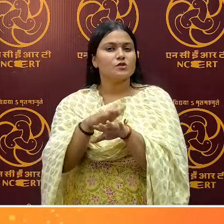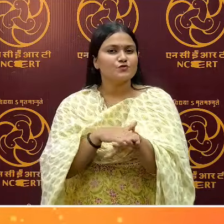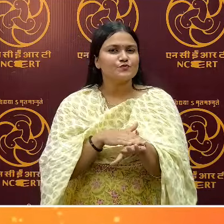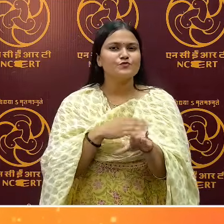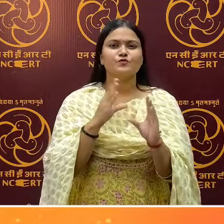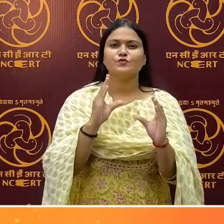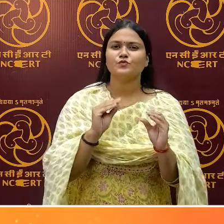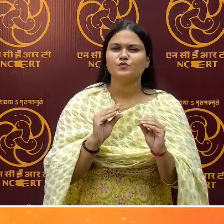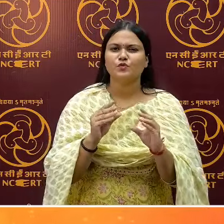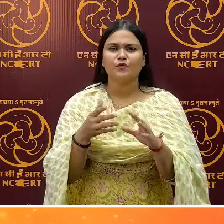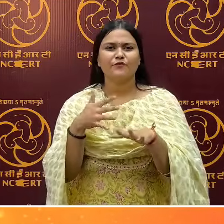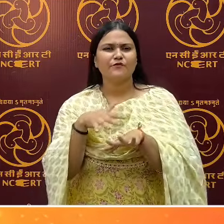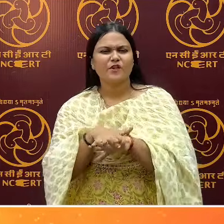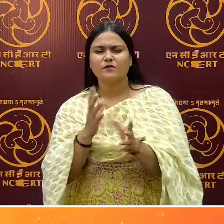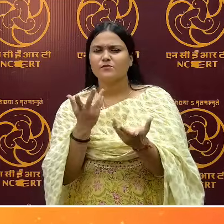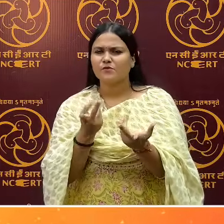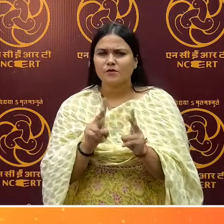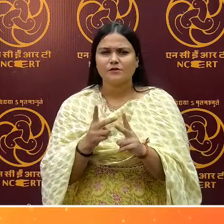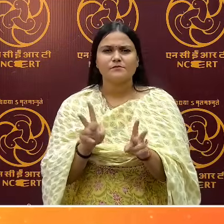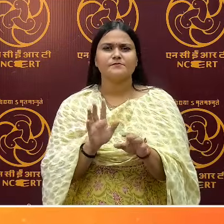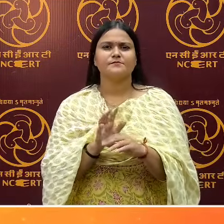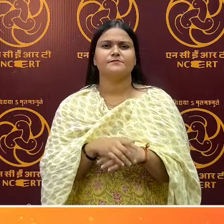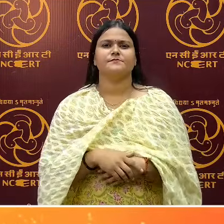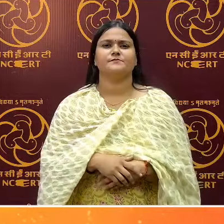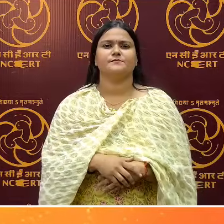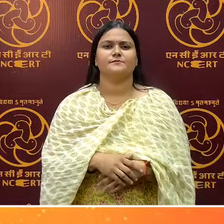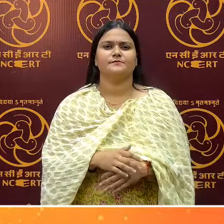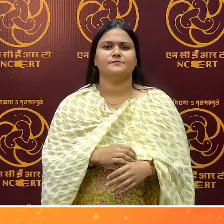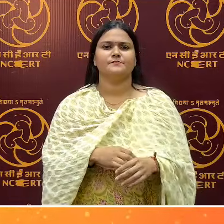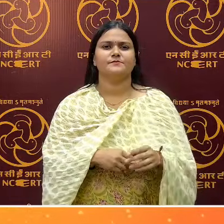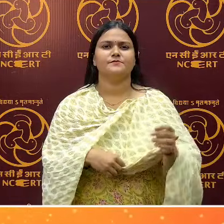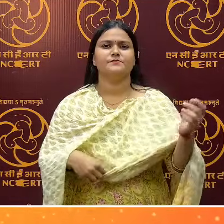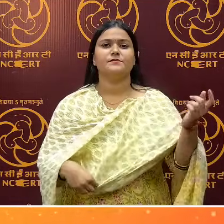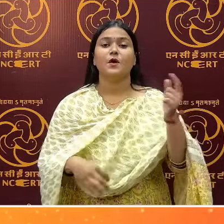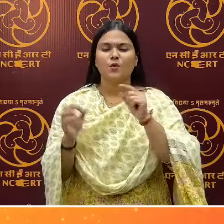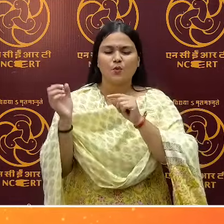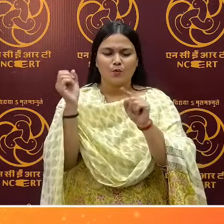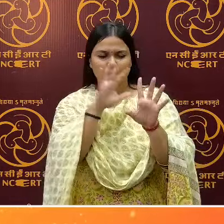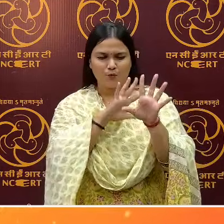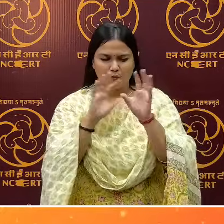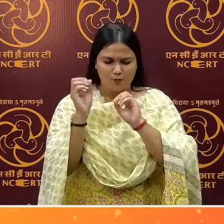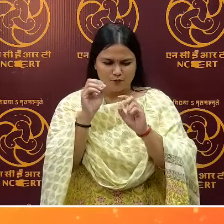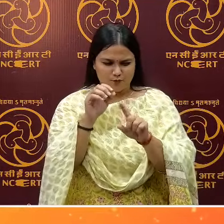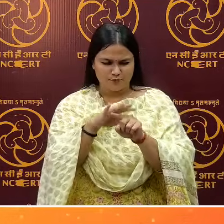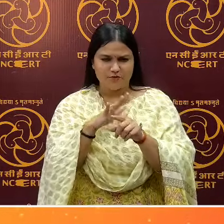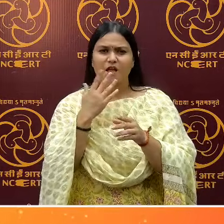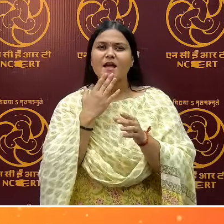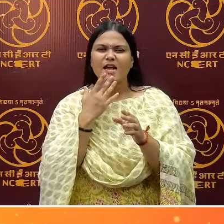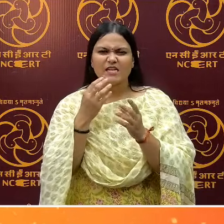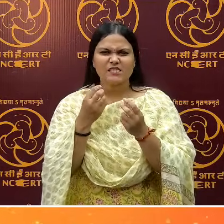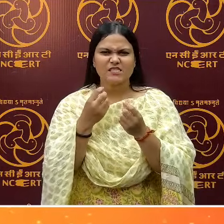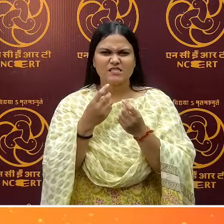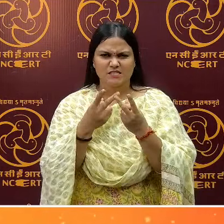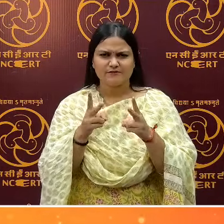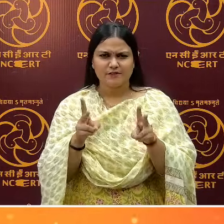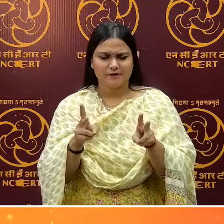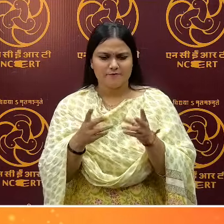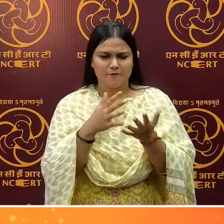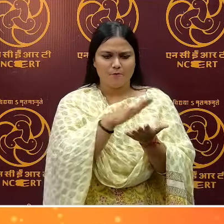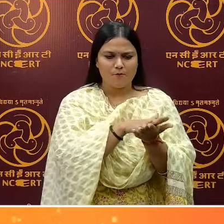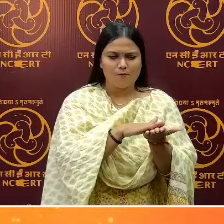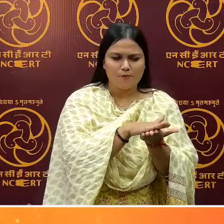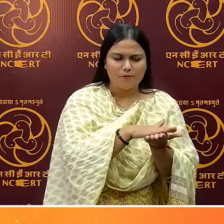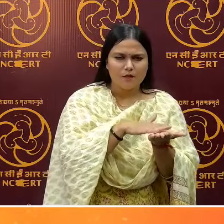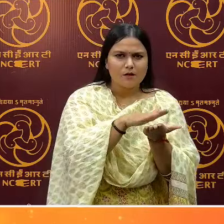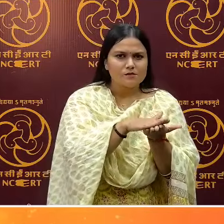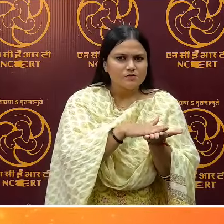frizzy, rough, Rough. right? So One is glittery. glittery. So this helps the children at least